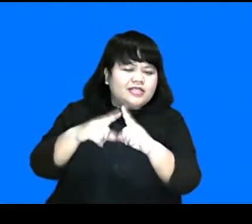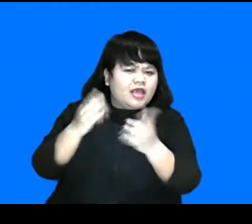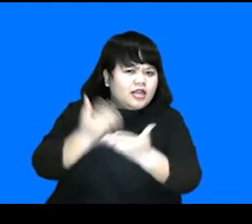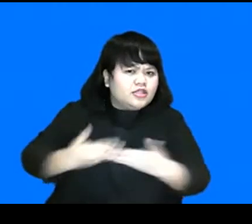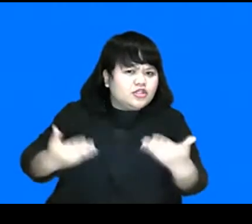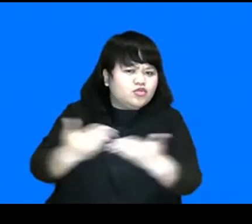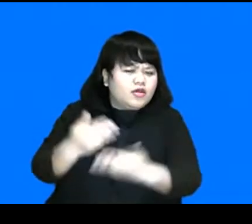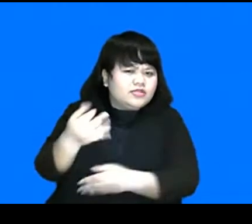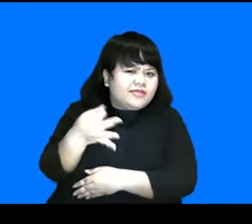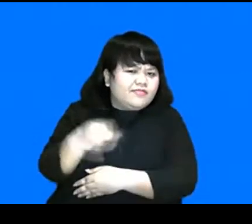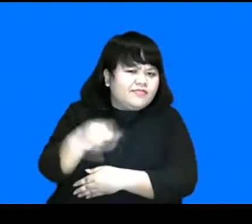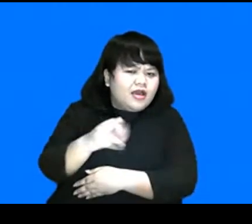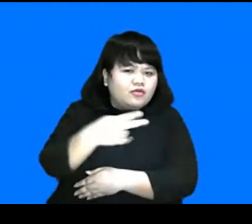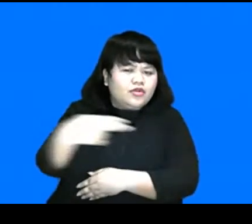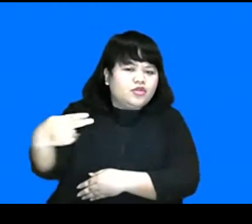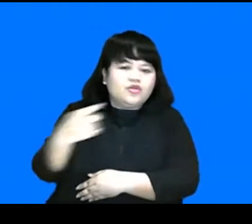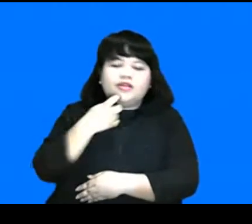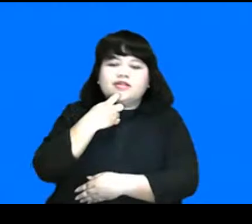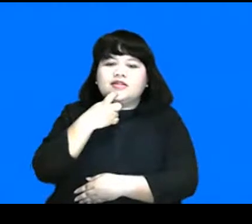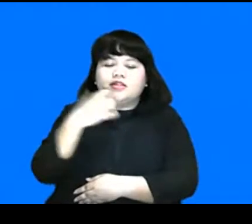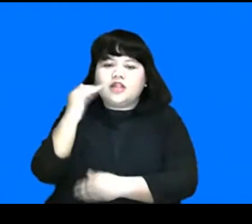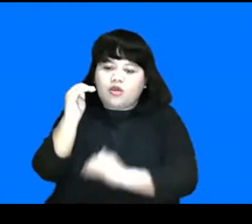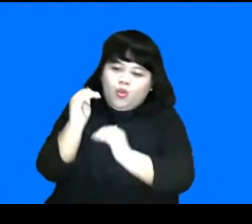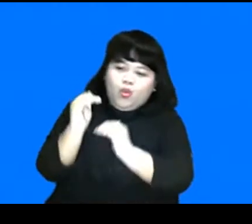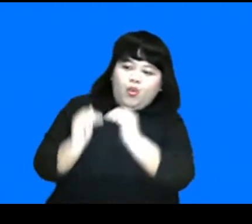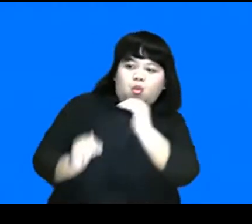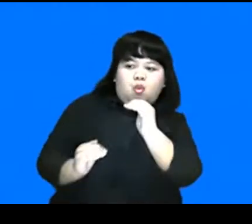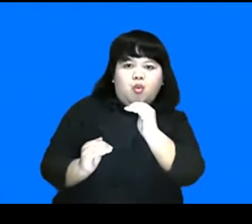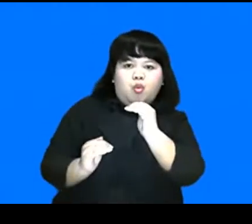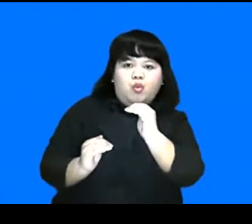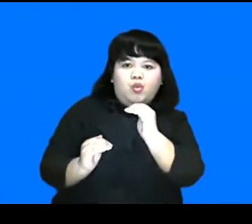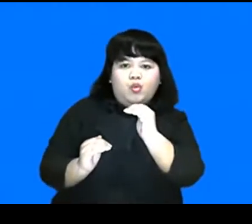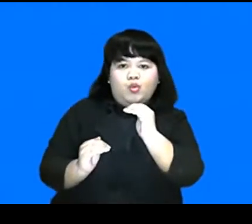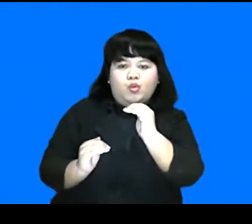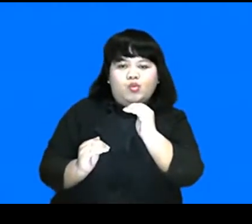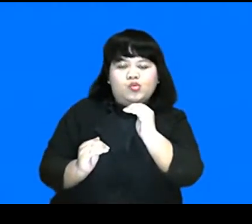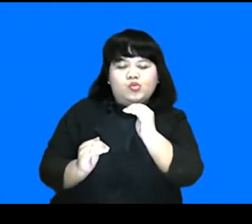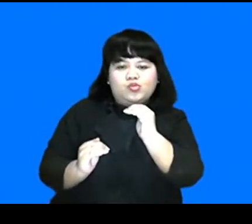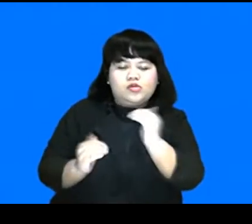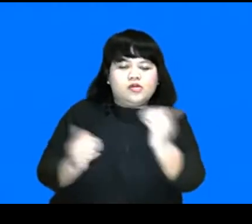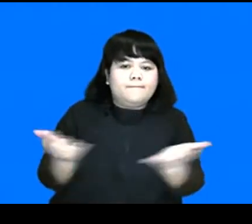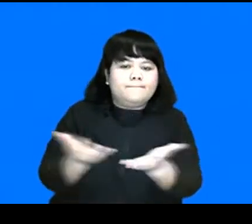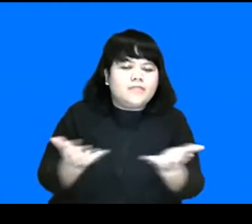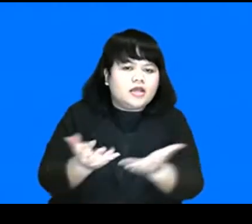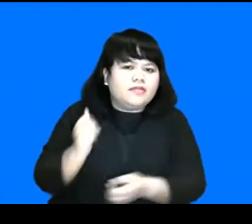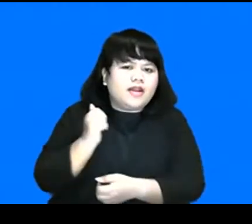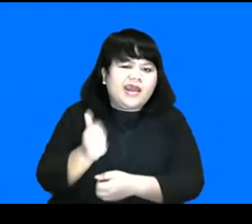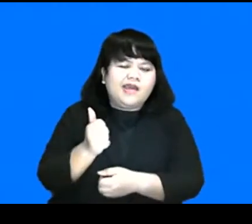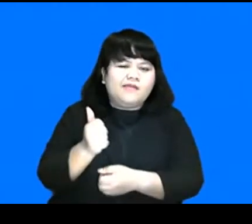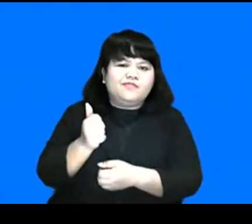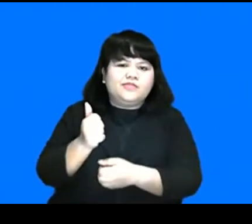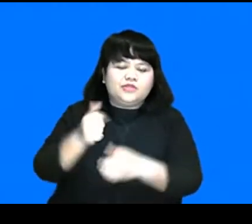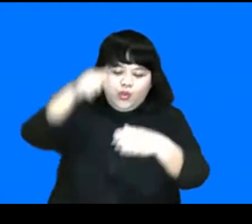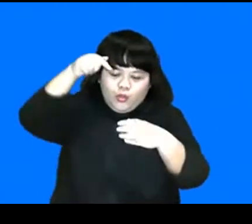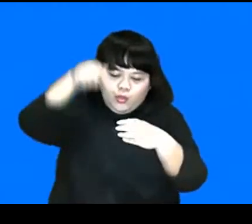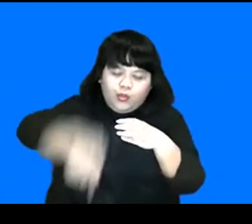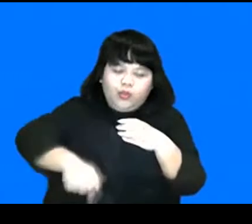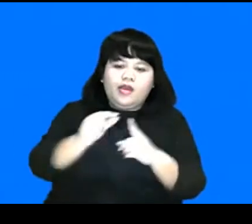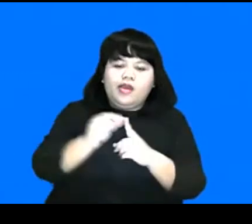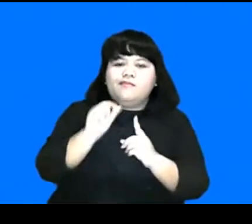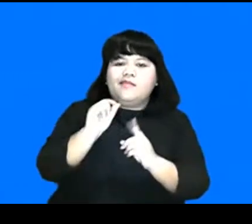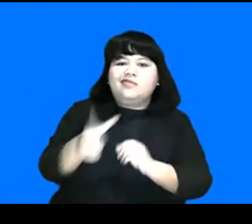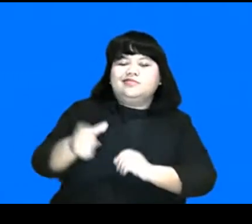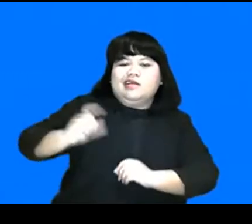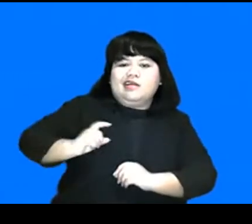the possibilities of exploring wealth, you know, and related tax scheme. So who will go